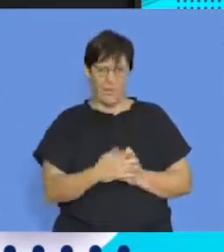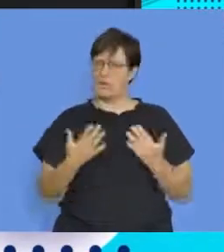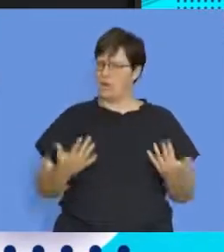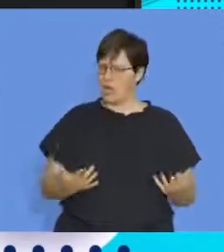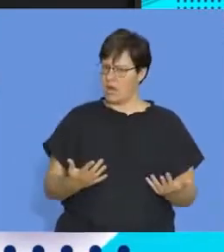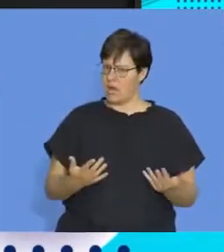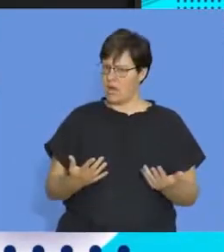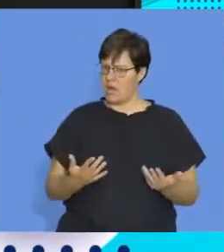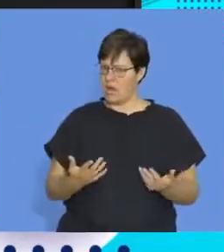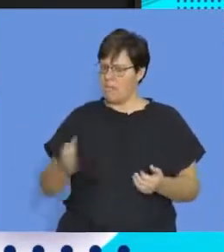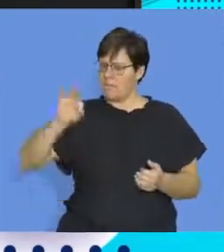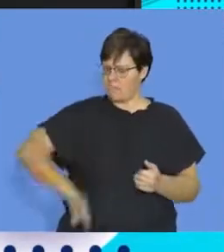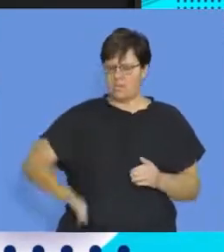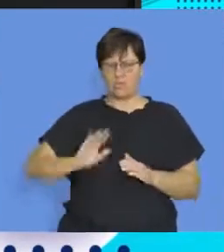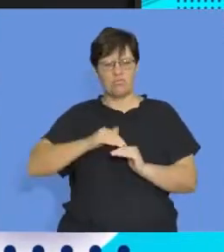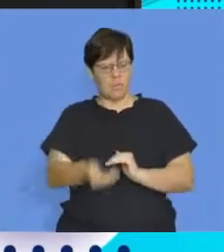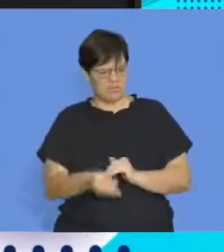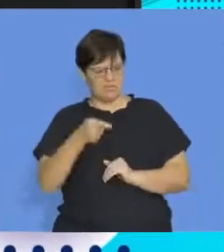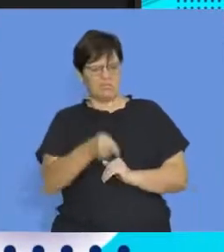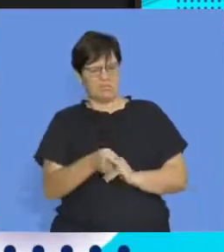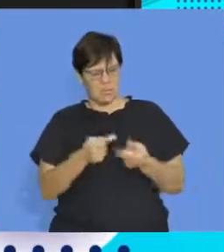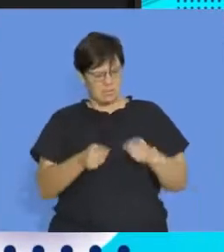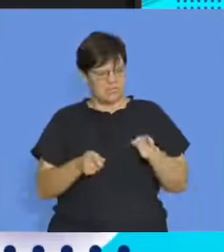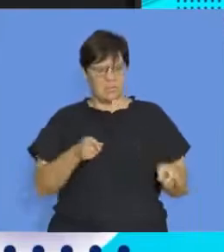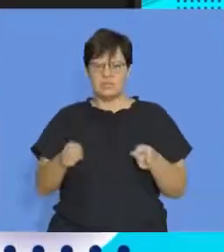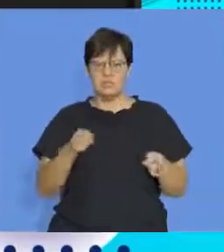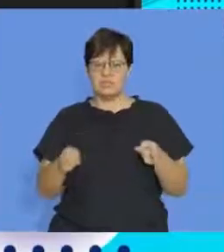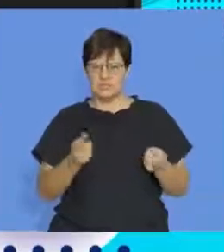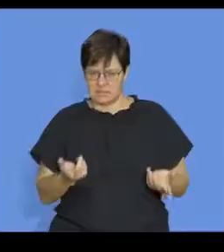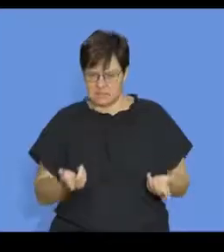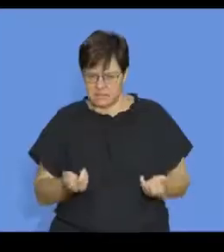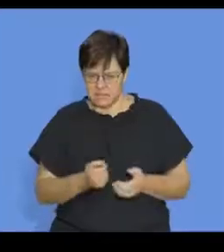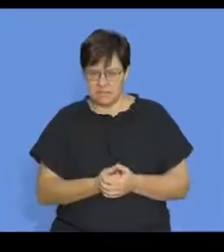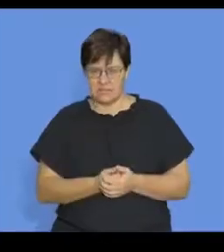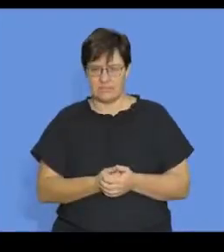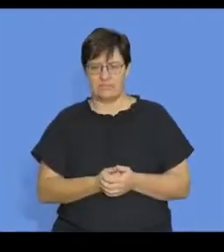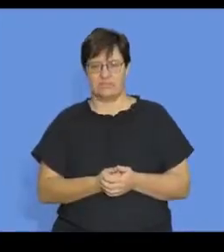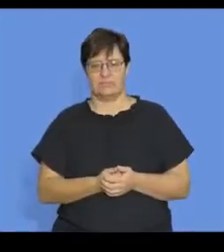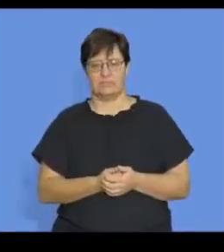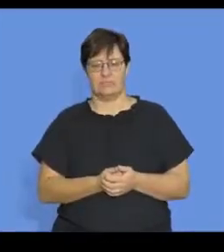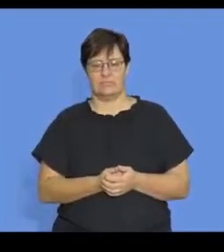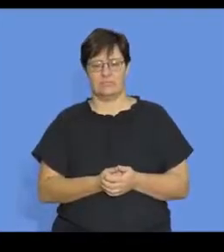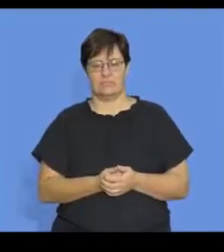term remaining profit? How is that different from net profit?